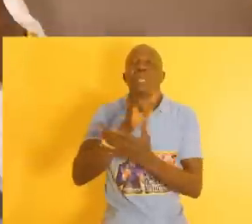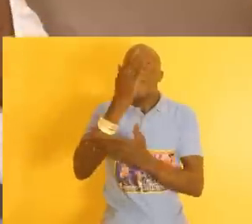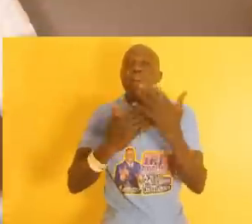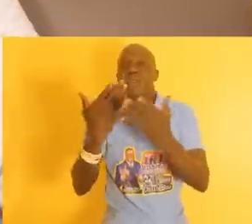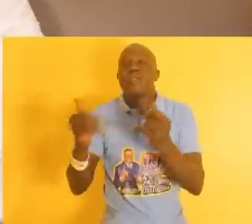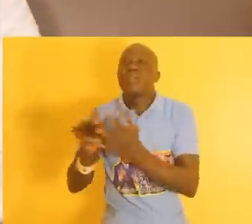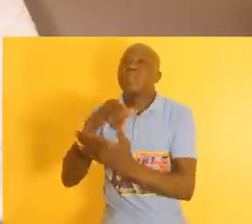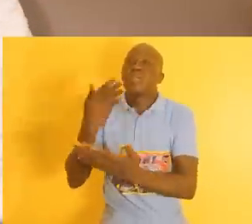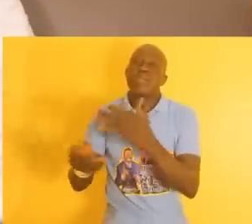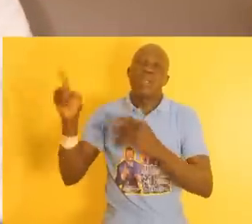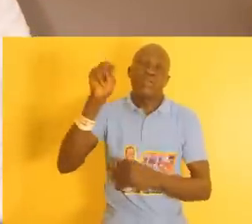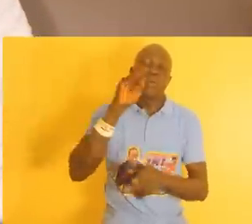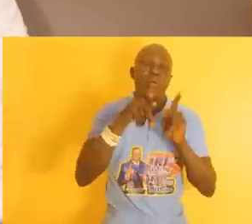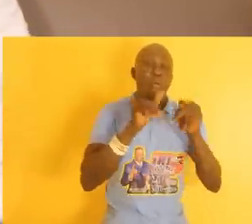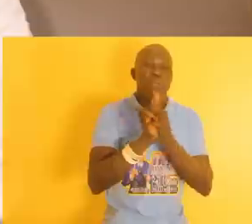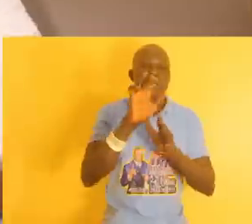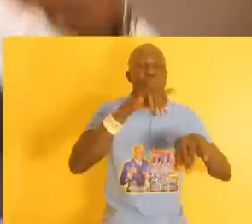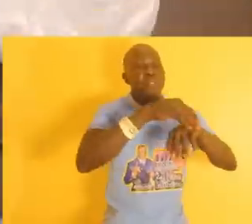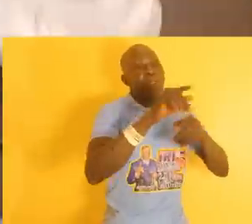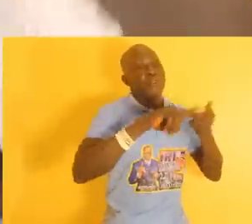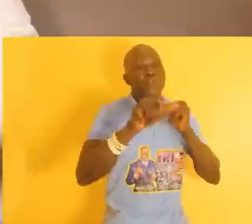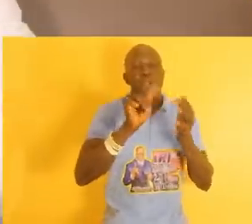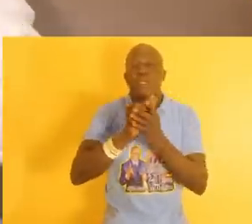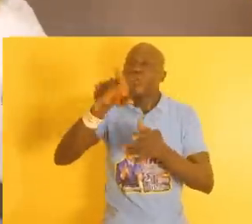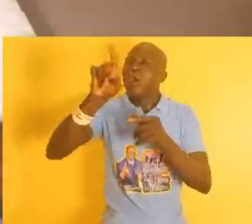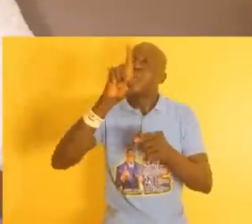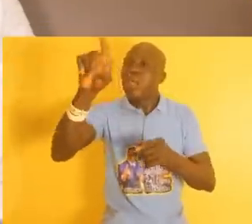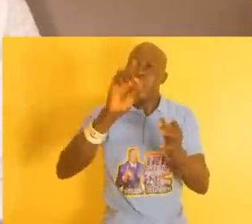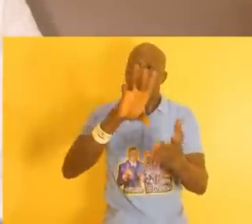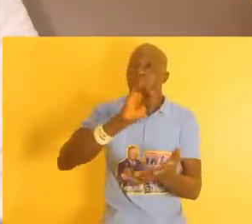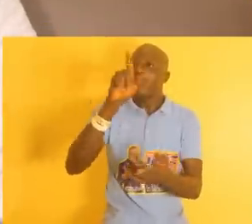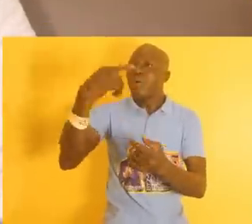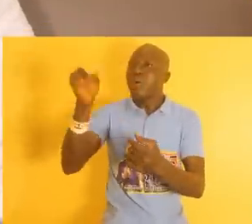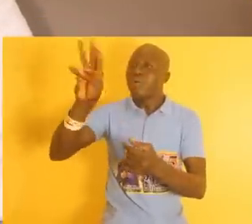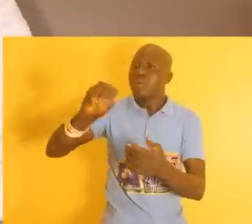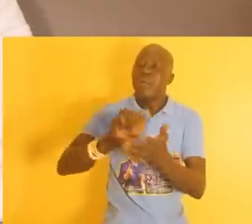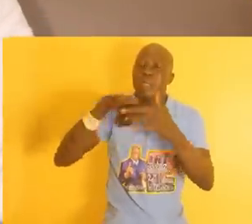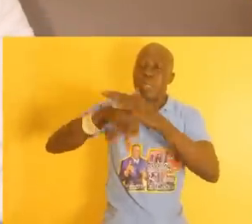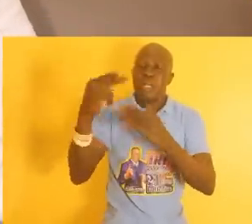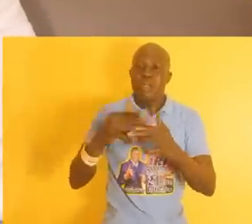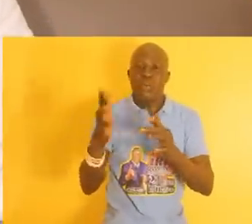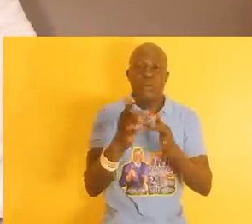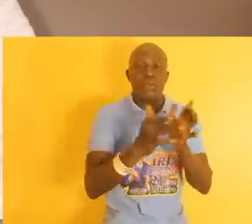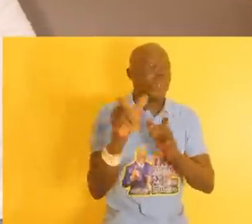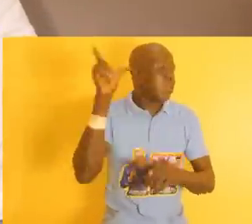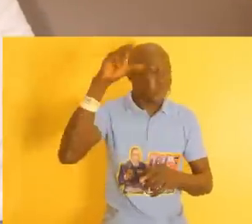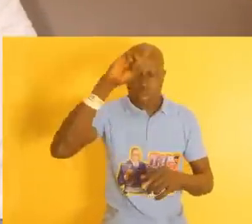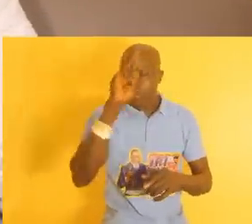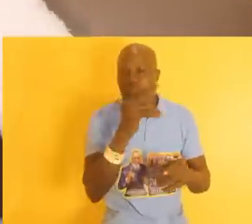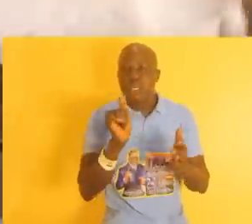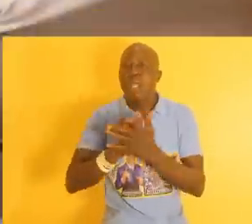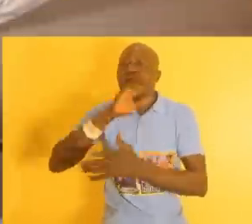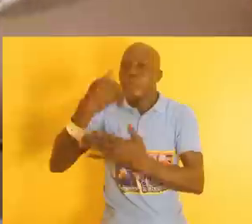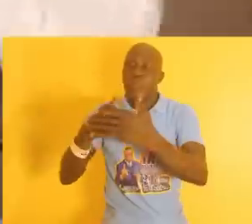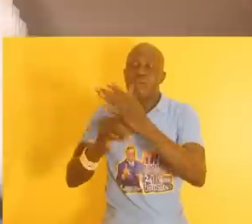30 days. Thousands of people that have been sent. Oh, the one in one. And I pray upon them in the name of Jesus. Listen to